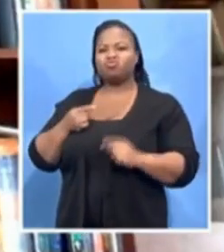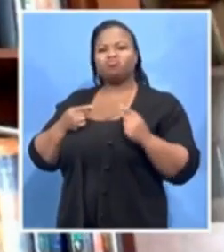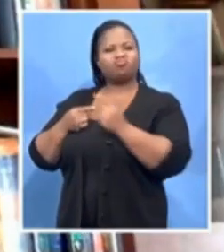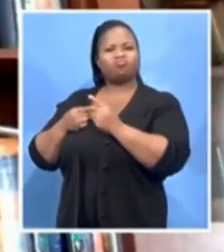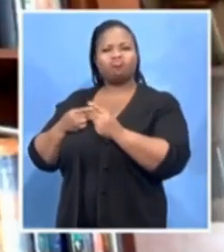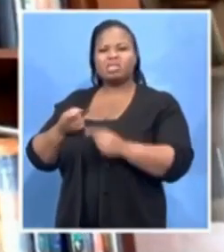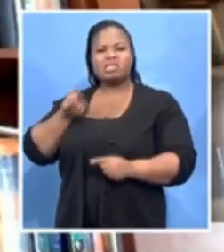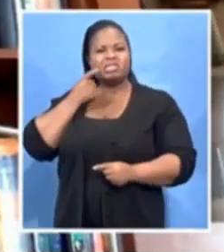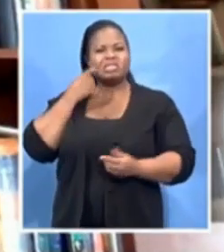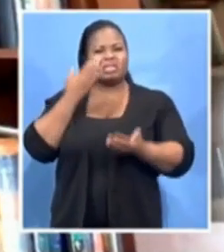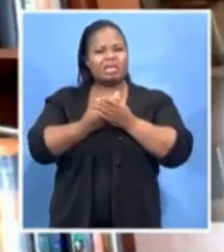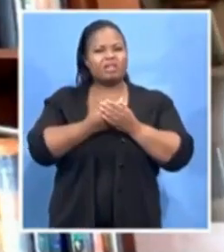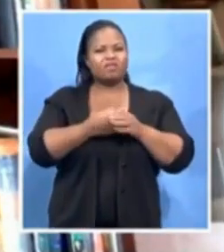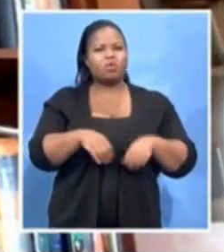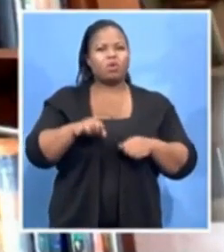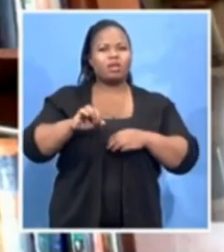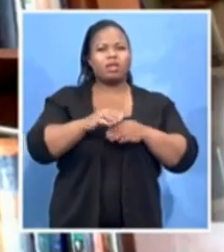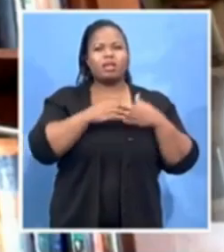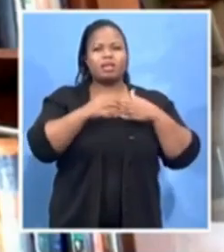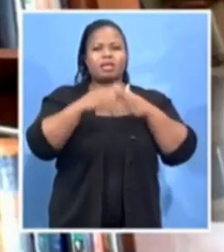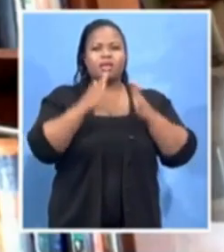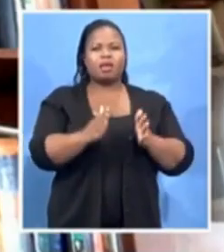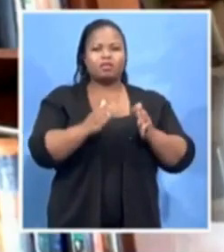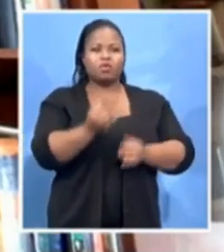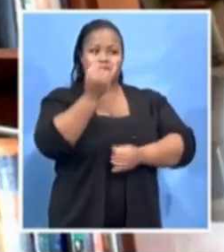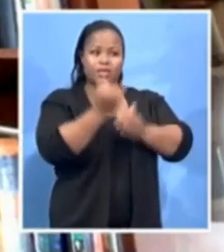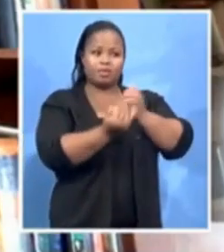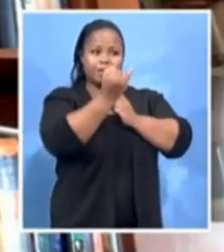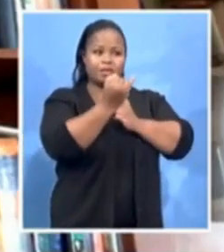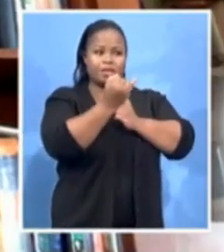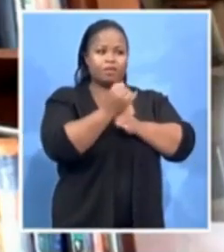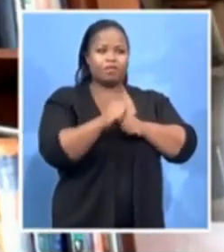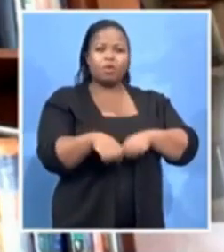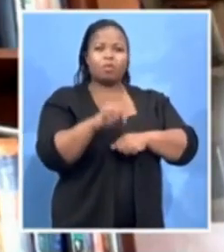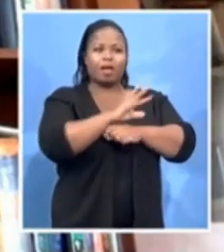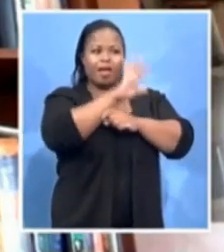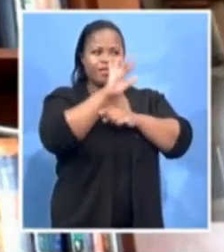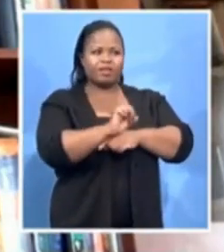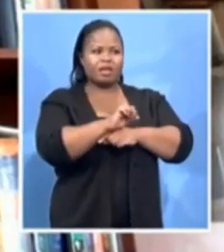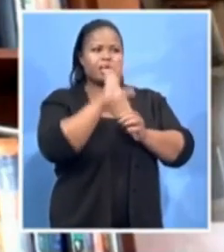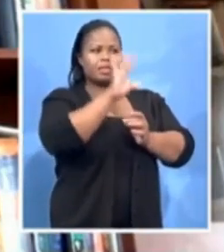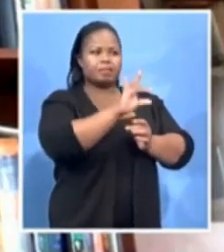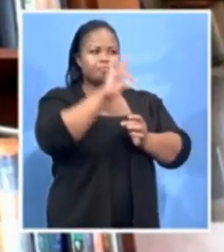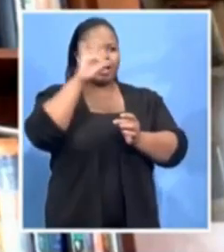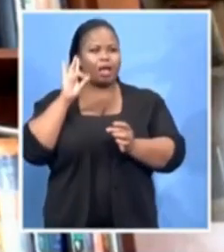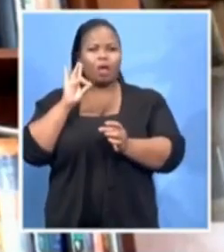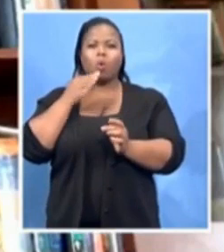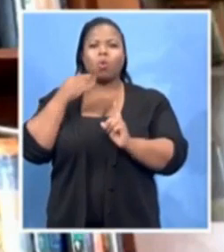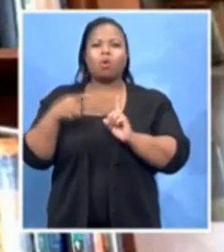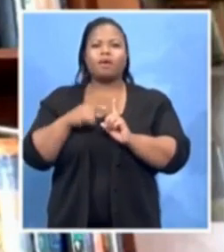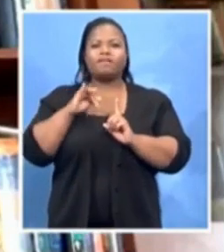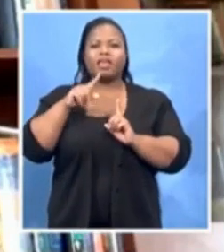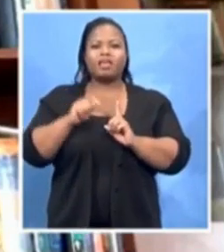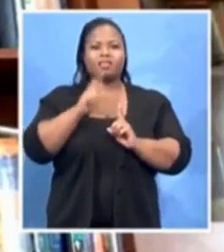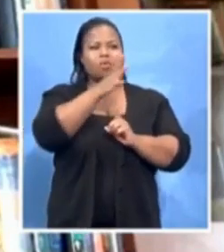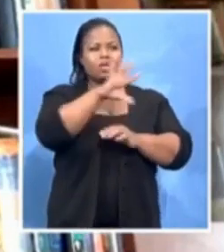so-called independent in Francophone Africa, people like Félix Houphouët-Boigny, people like Sylvanus Olympio